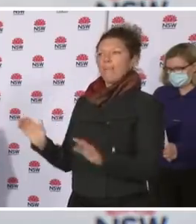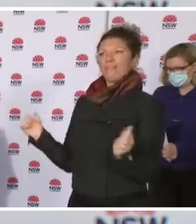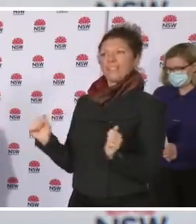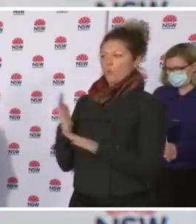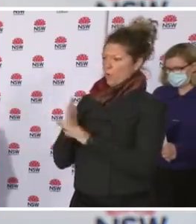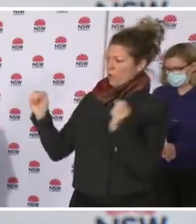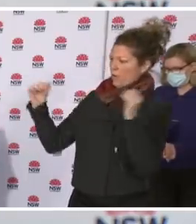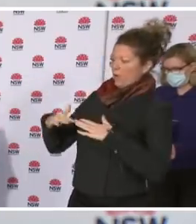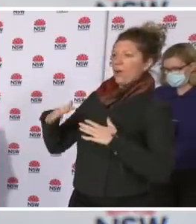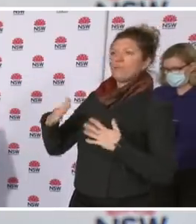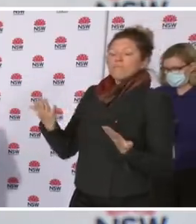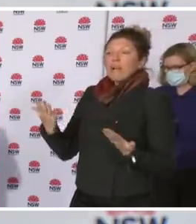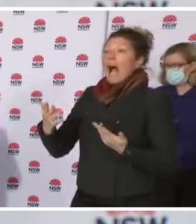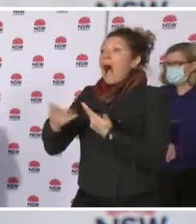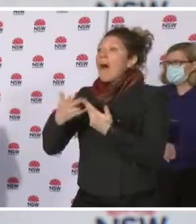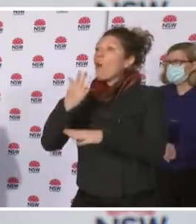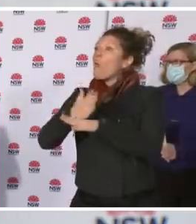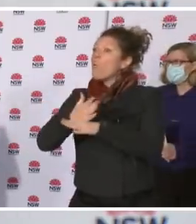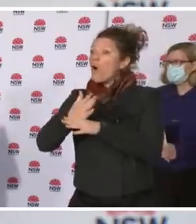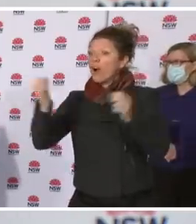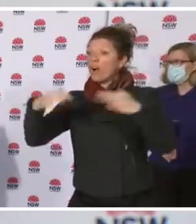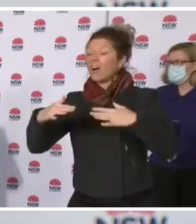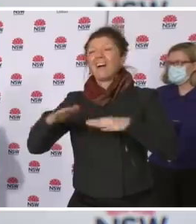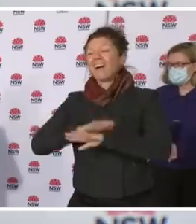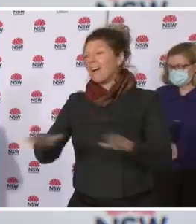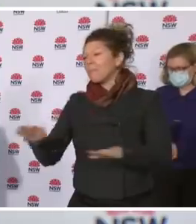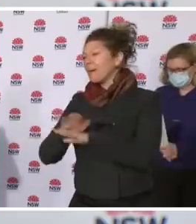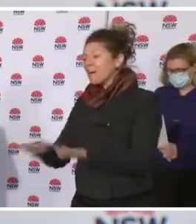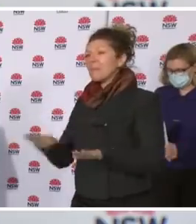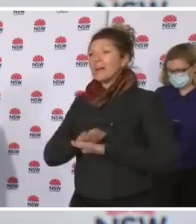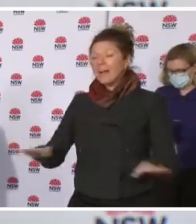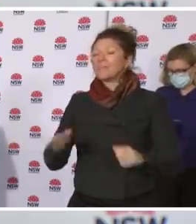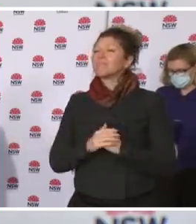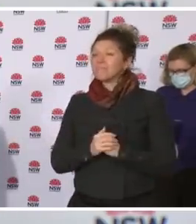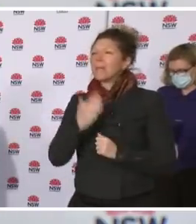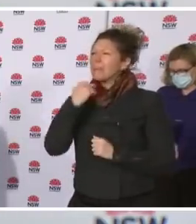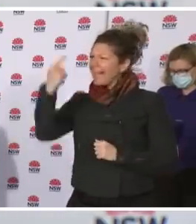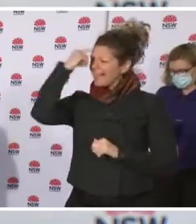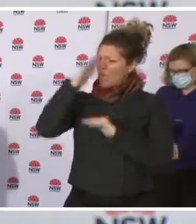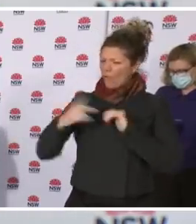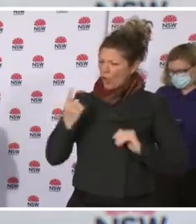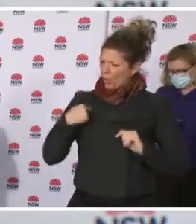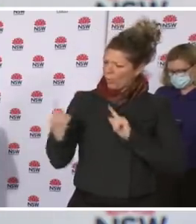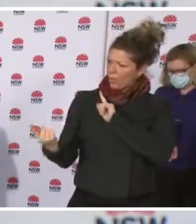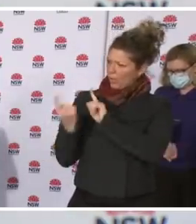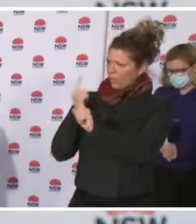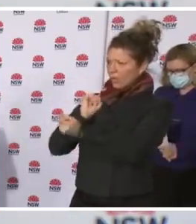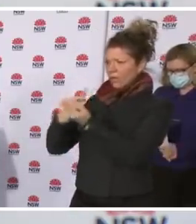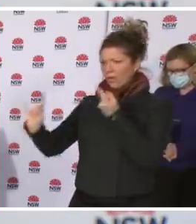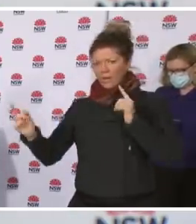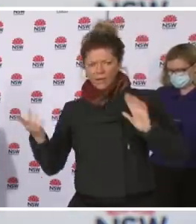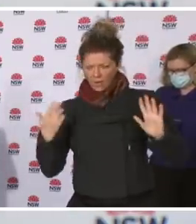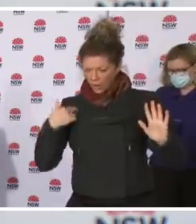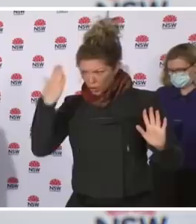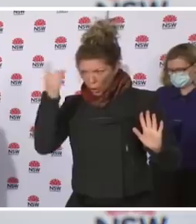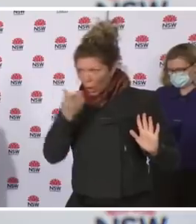in relation to your own family members who don't live in your household. These are two areas we really need to focus on.